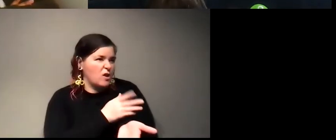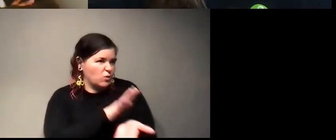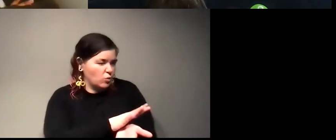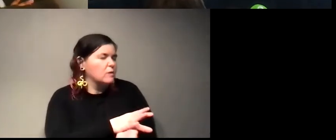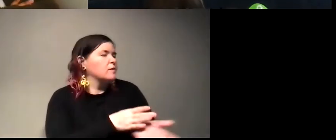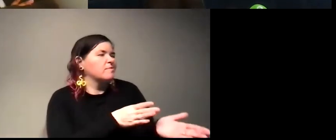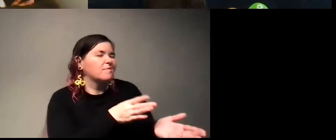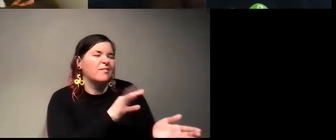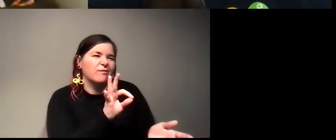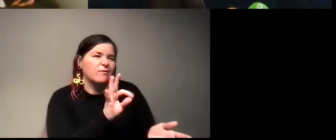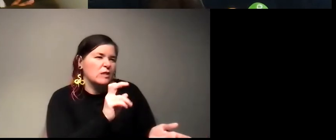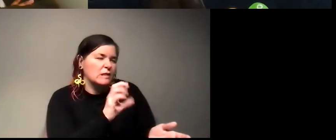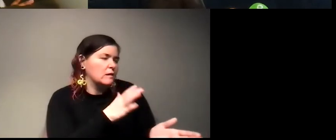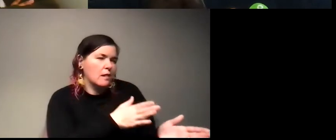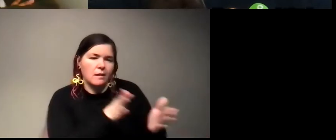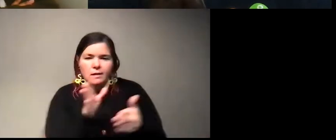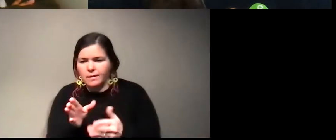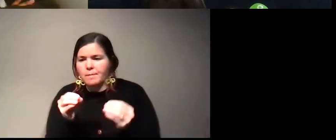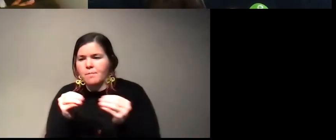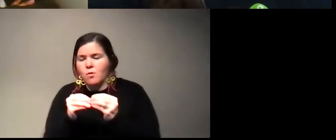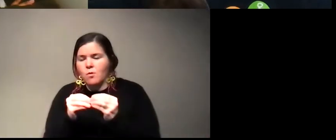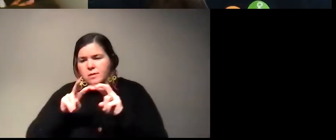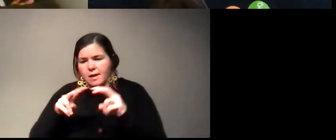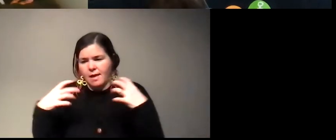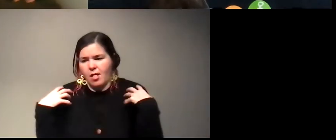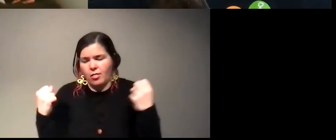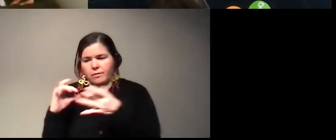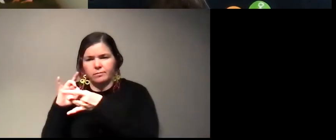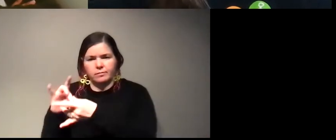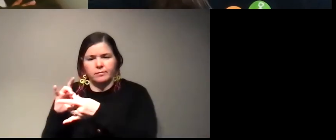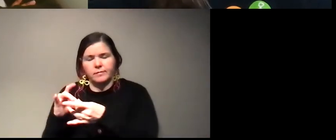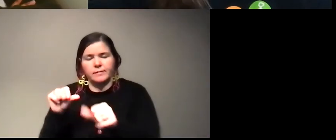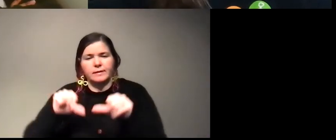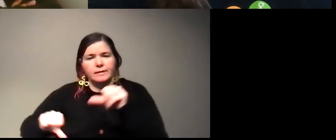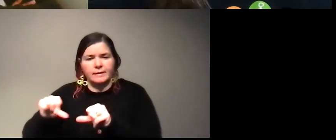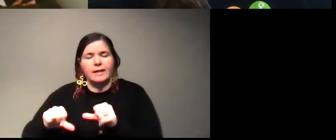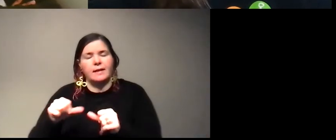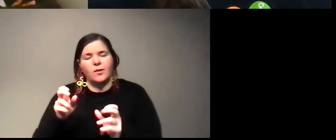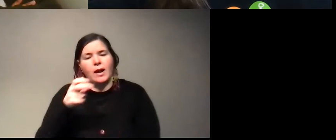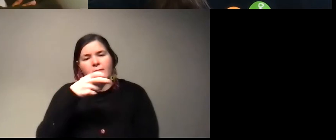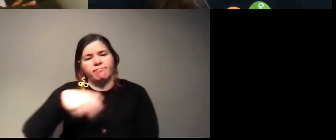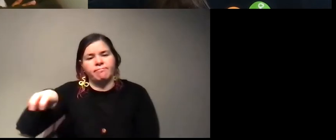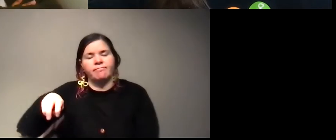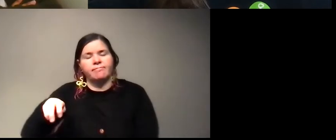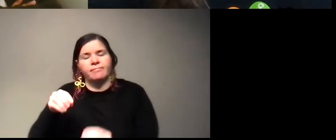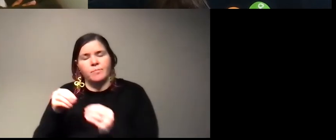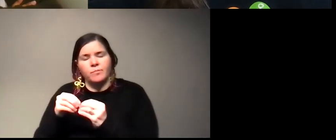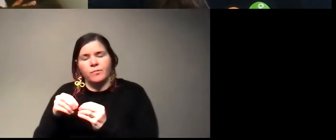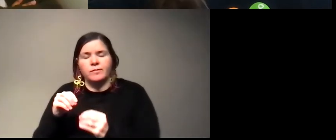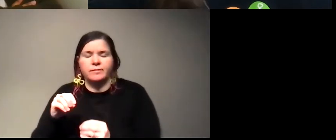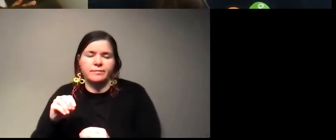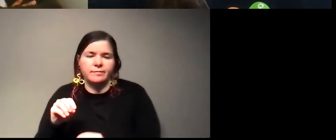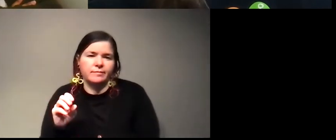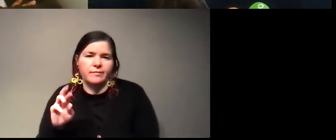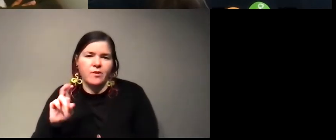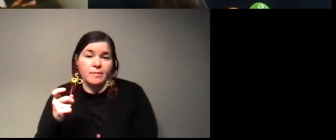to do forensics anymore and I wanted to work more on the health side of science. So thus me switching gears and going to the pharmaceutical industry? That's